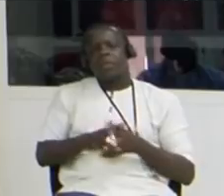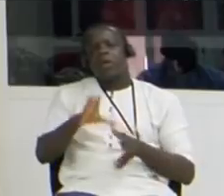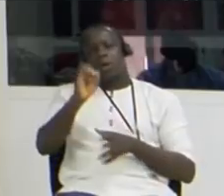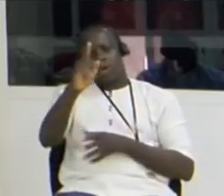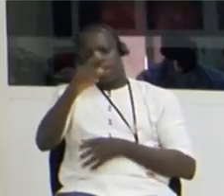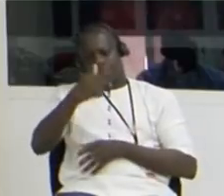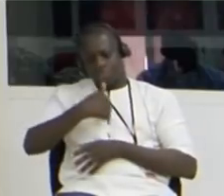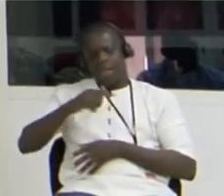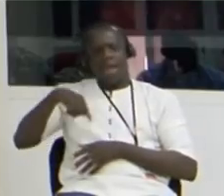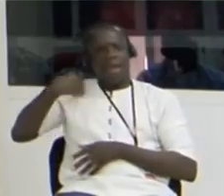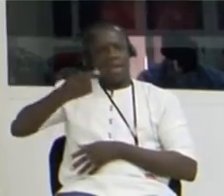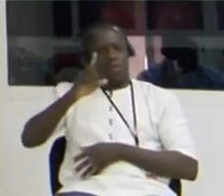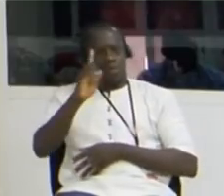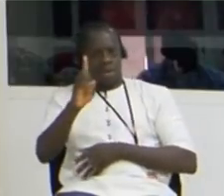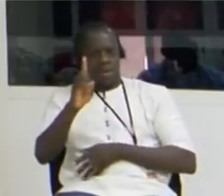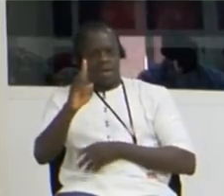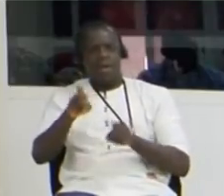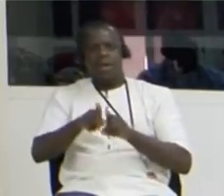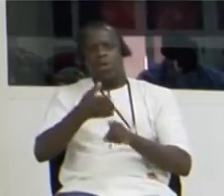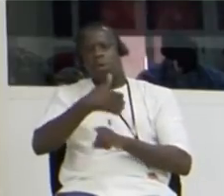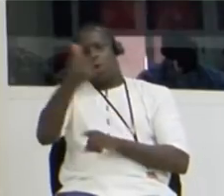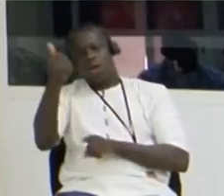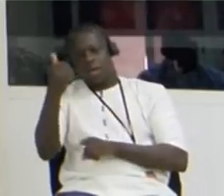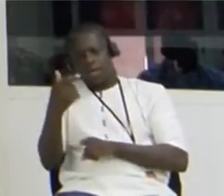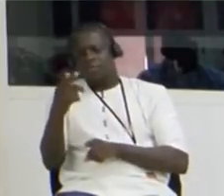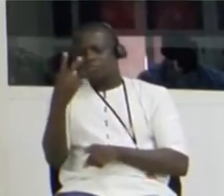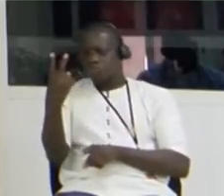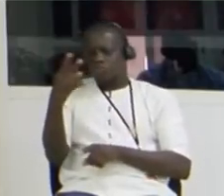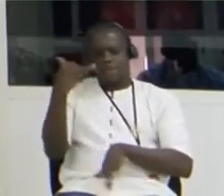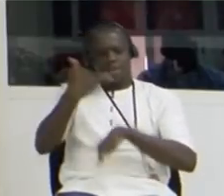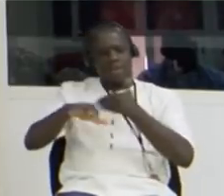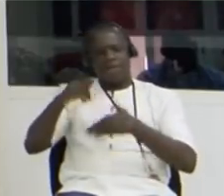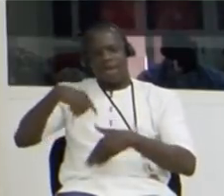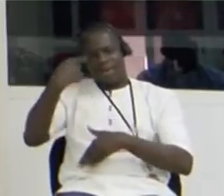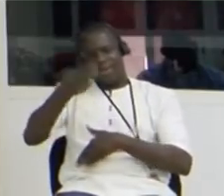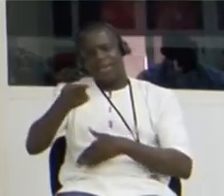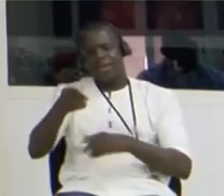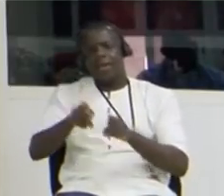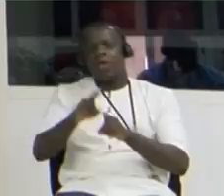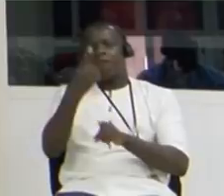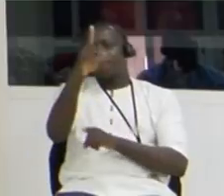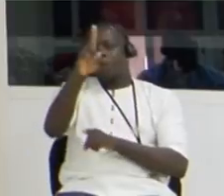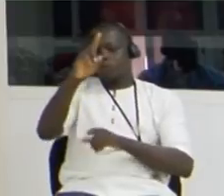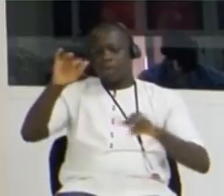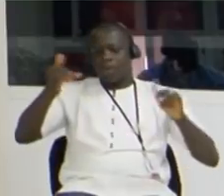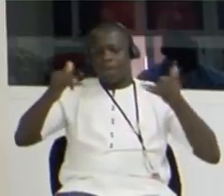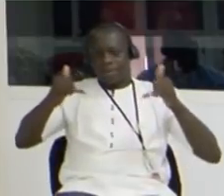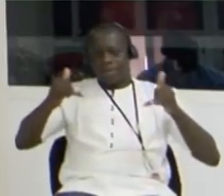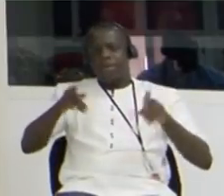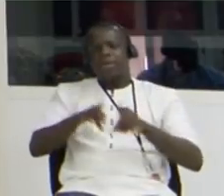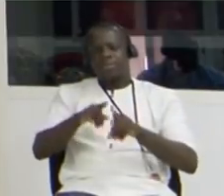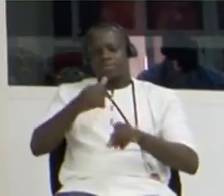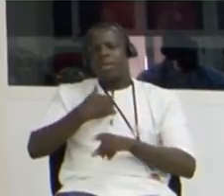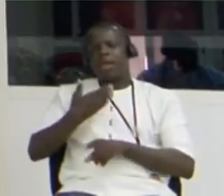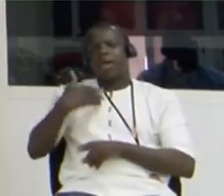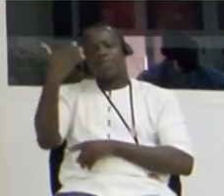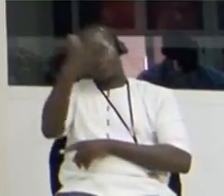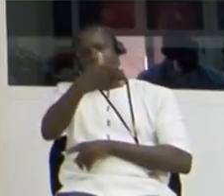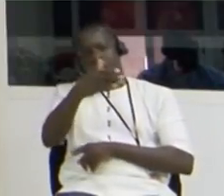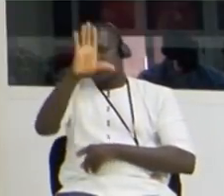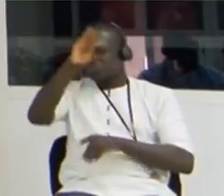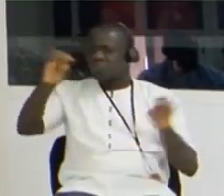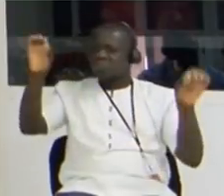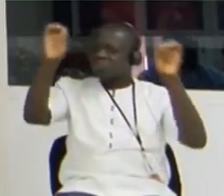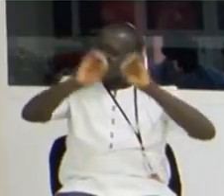of them. I didn't attend the two. But it was the banquet that I attended. And they were just, they didn't do